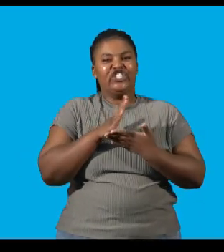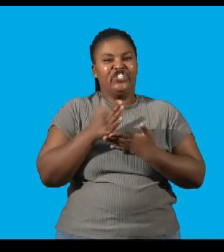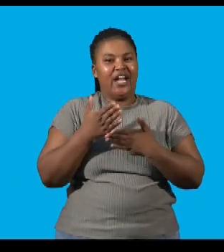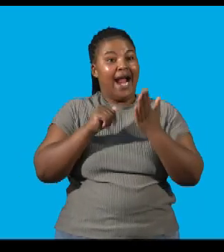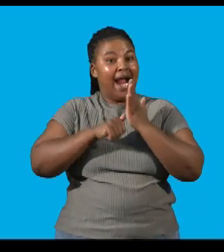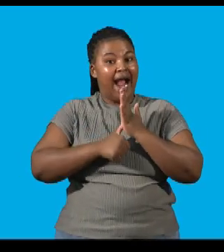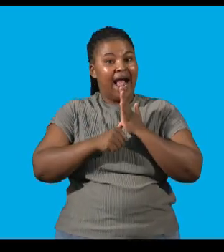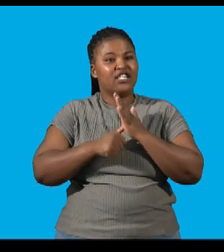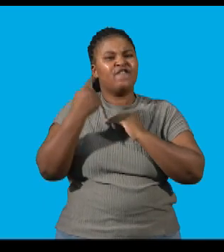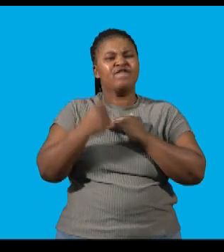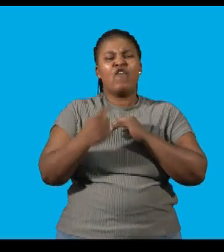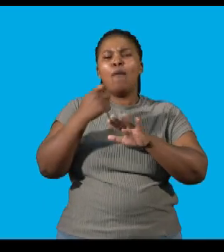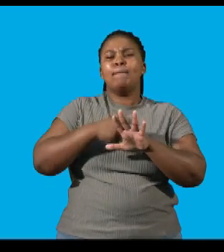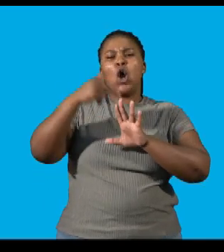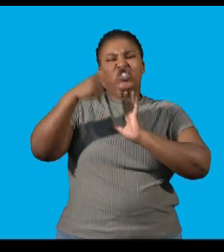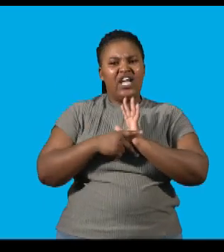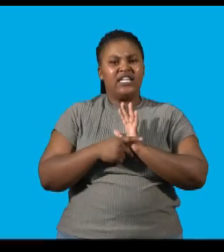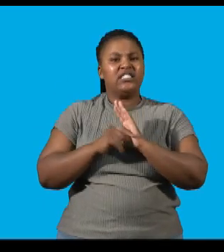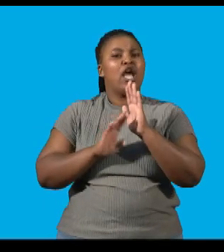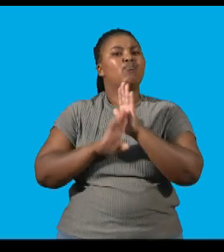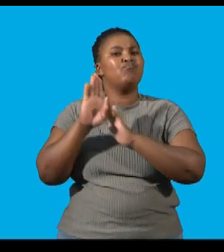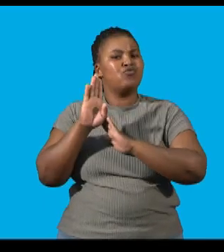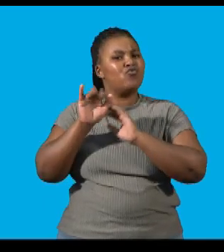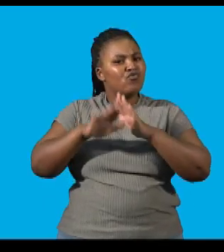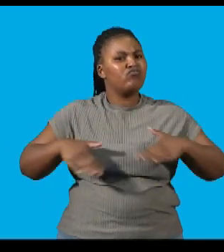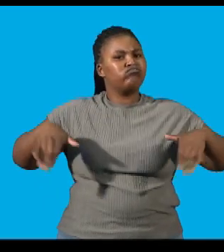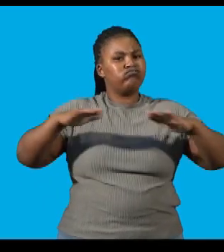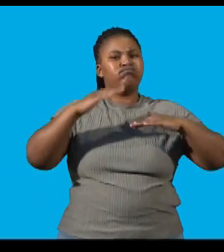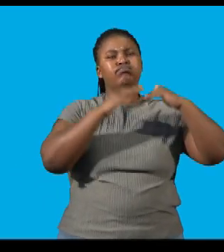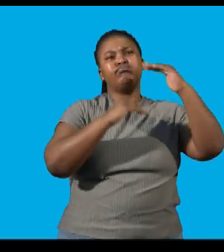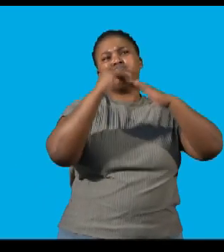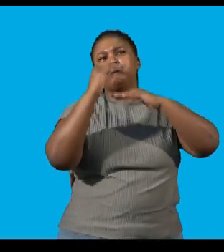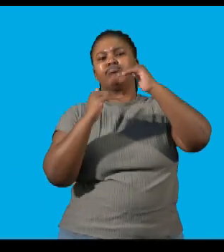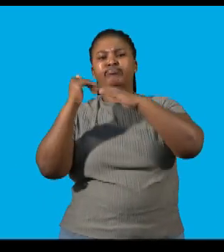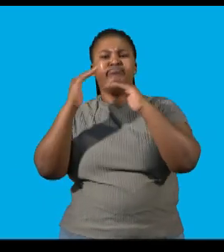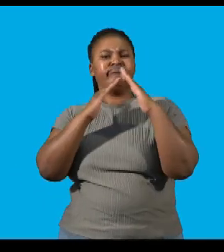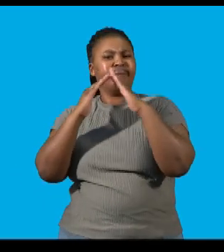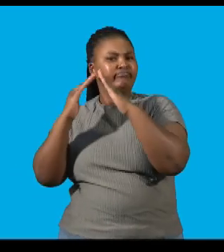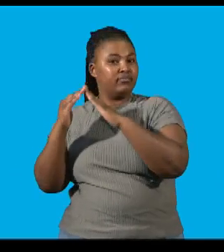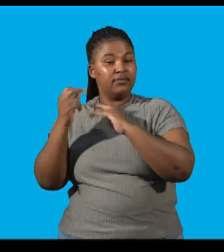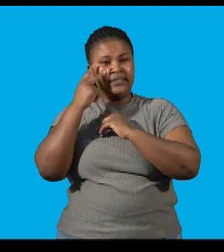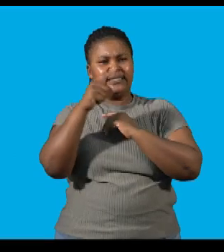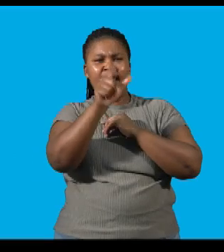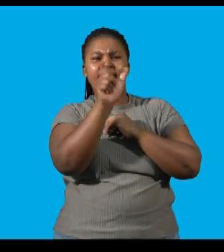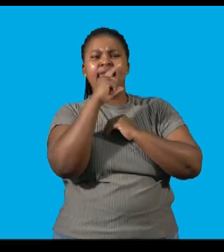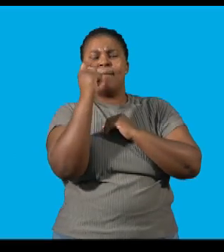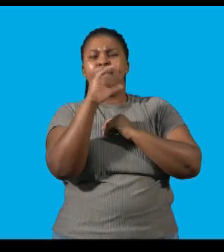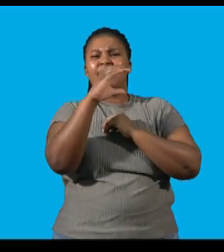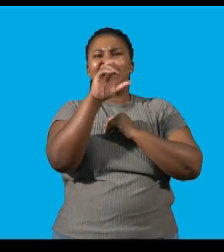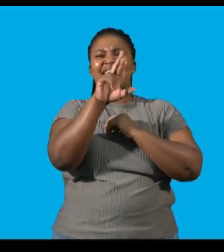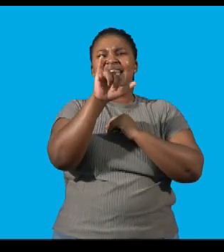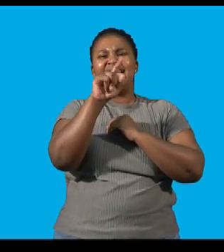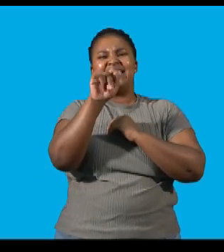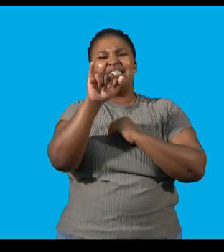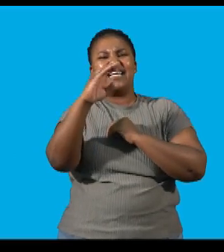grant for projects to improve infrastructure. As the name suggests, critical